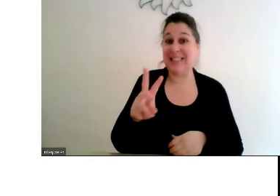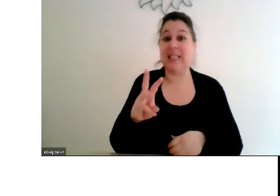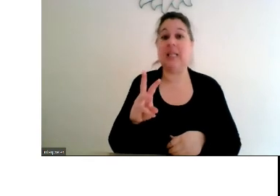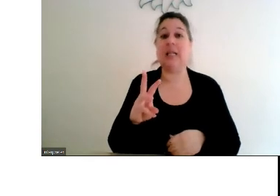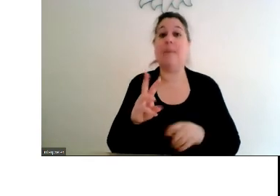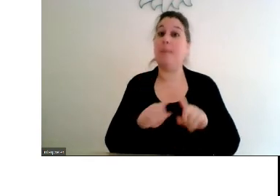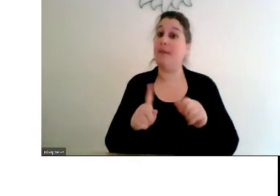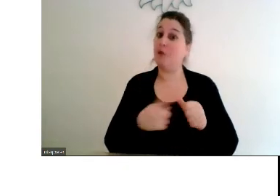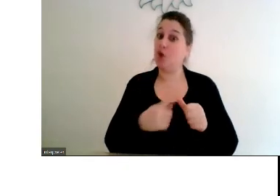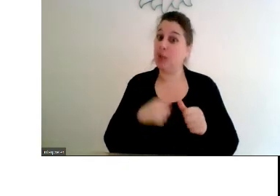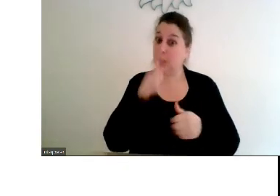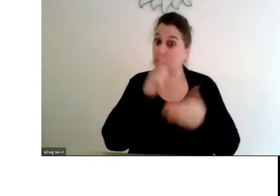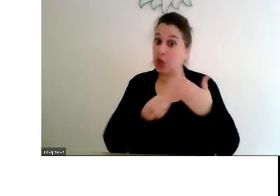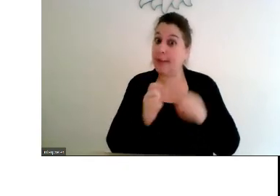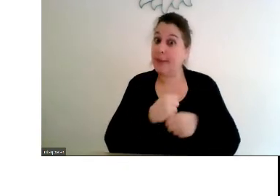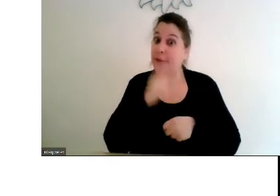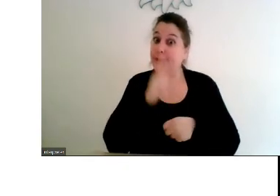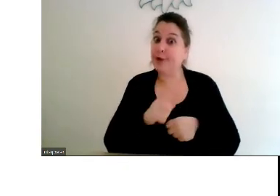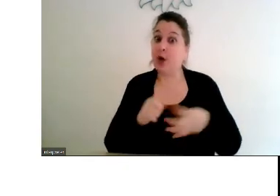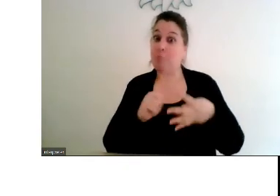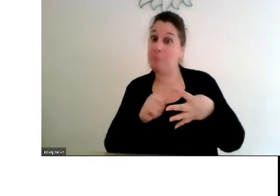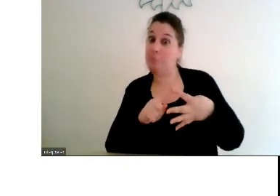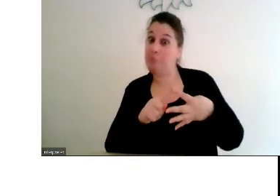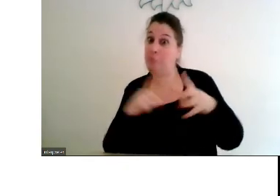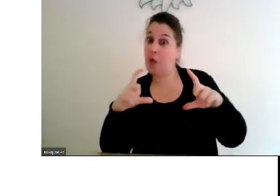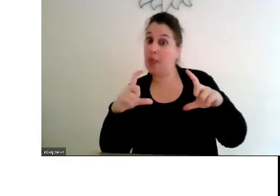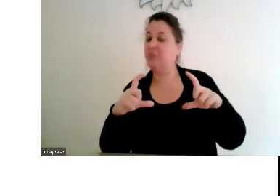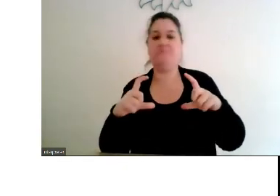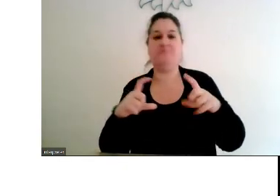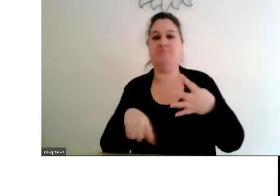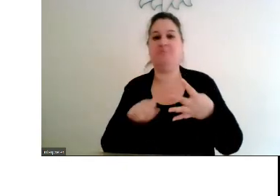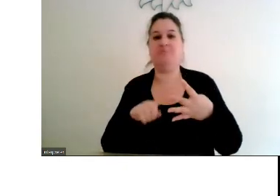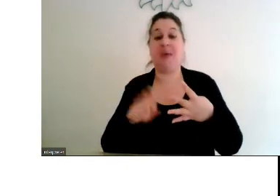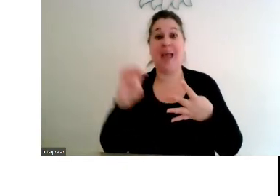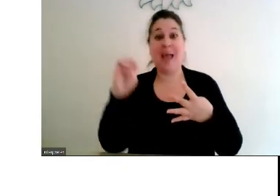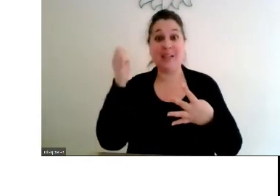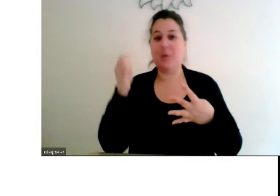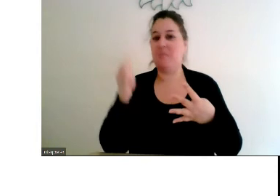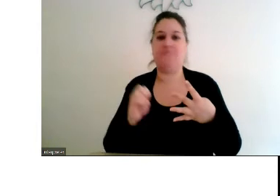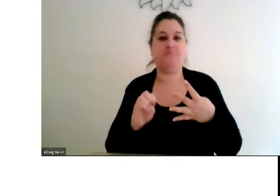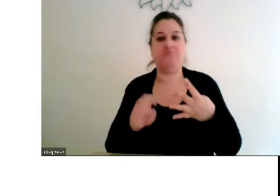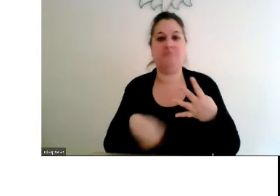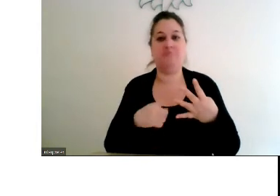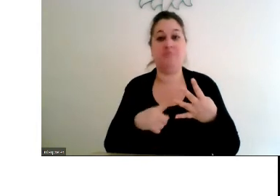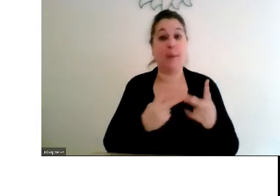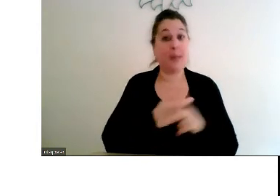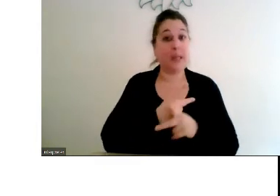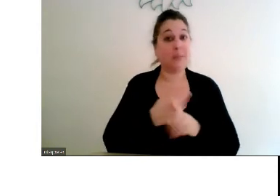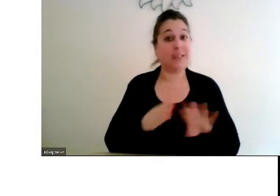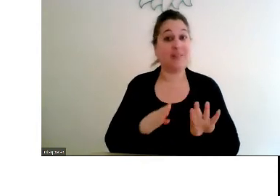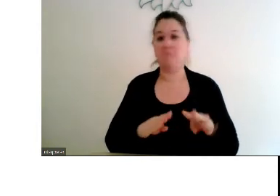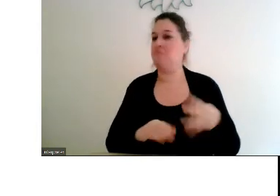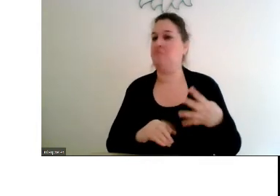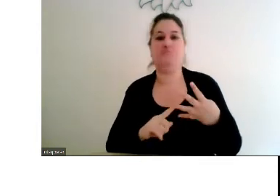No. Do we see any multiplication or division? No. Do we see any addition or subtraction? Subtraction. 35